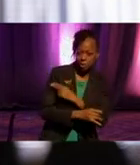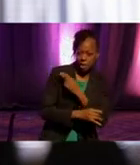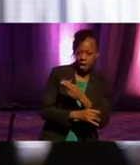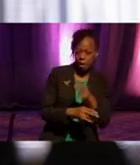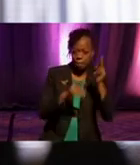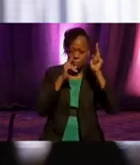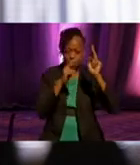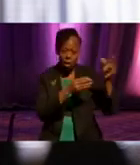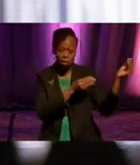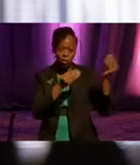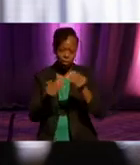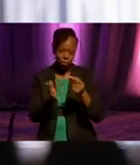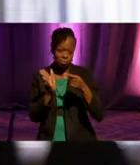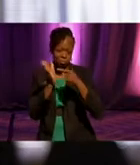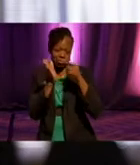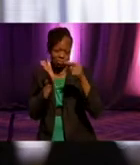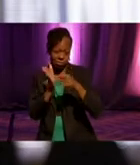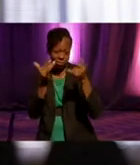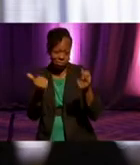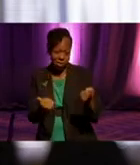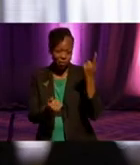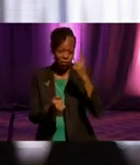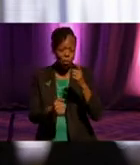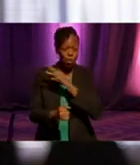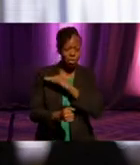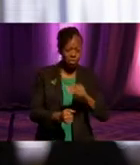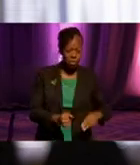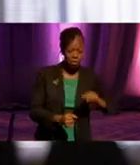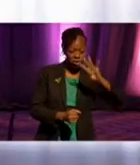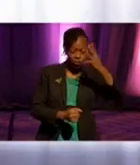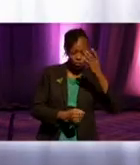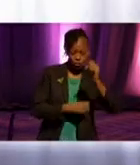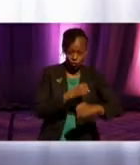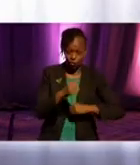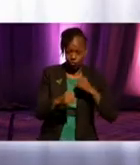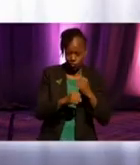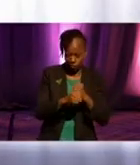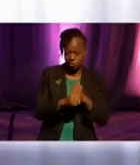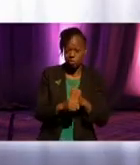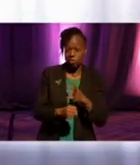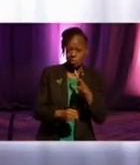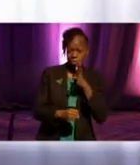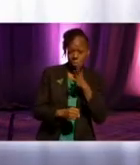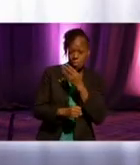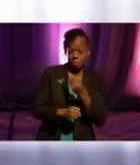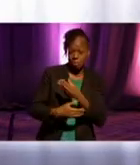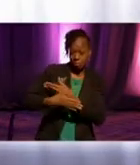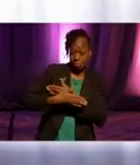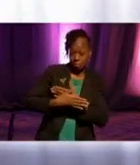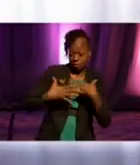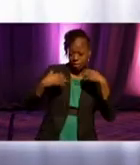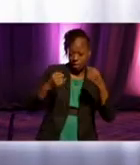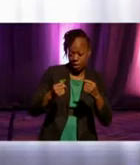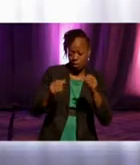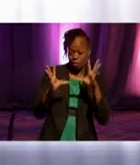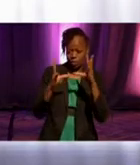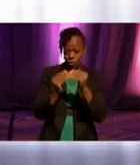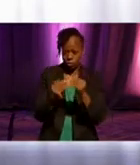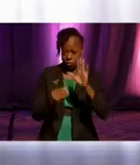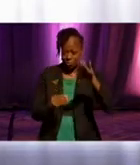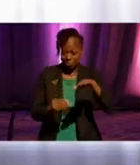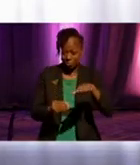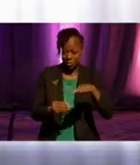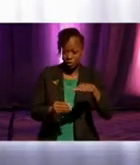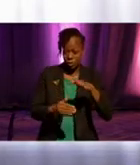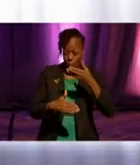Mayor Bowser's 4th Annual Maternal and Infant Health Summit. Childbirth is one of the most memorable times in the life of a